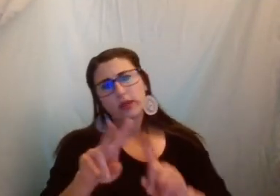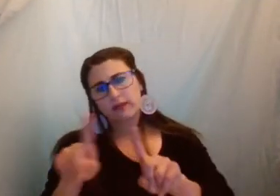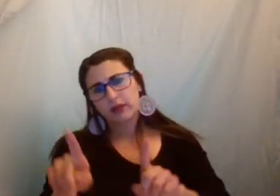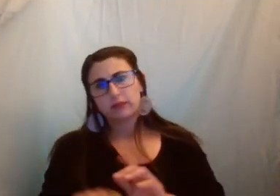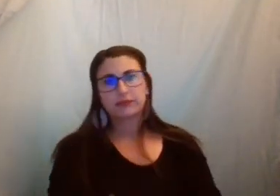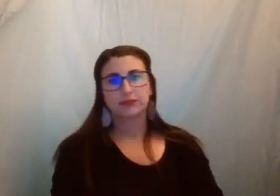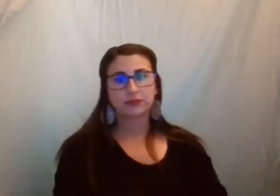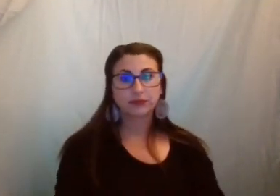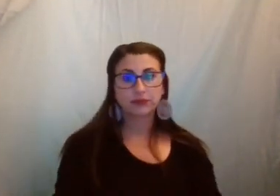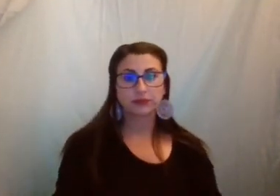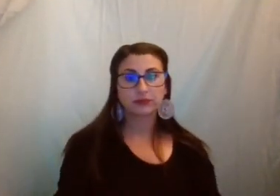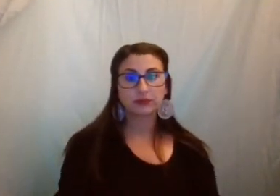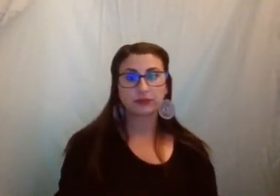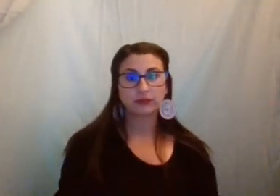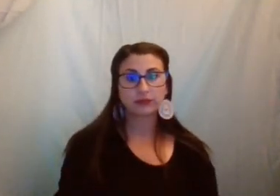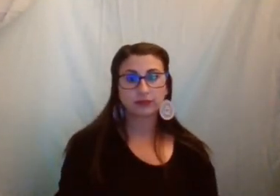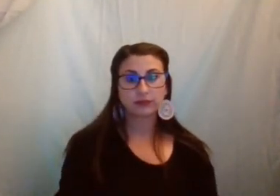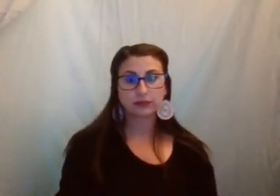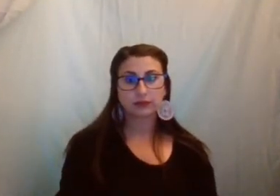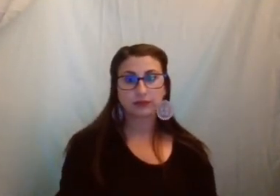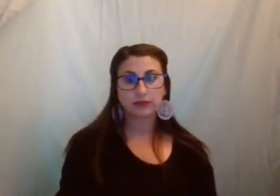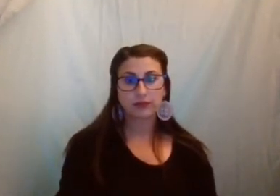or different?